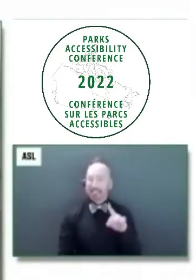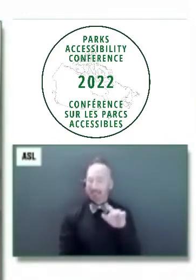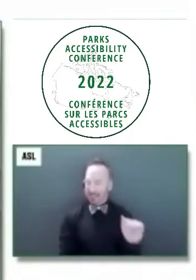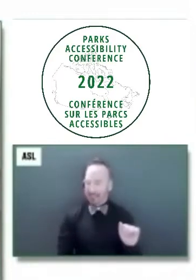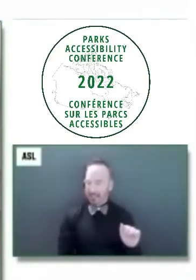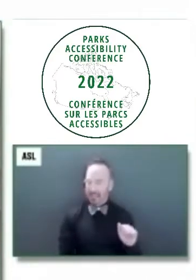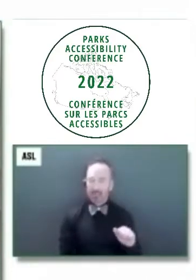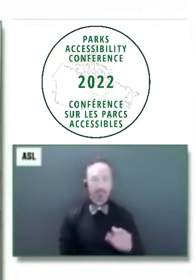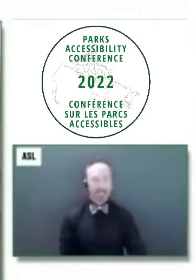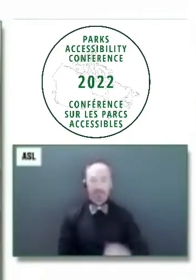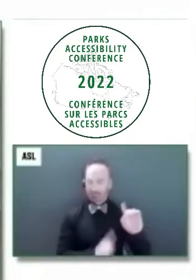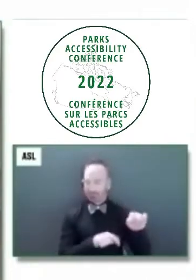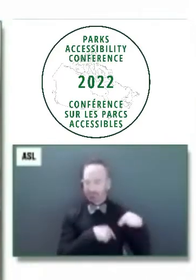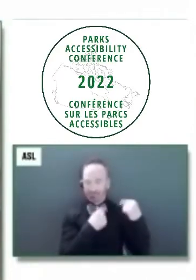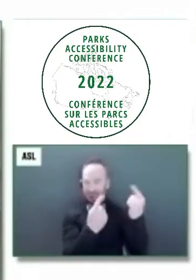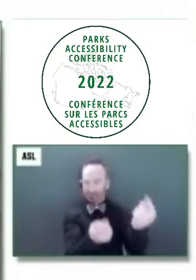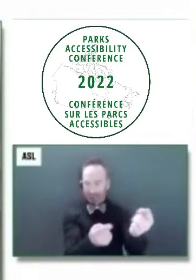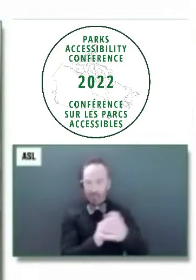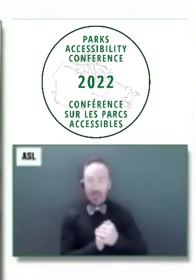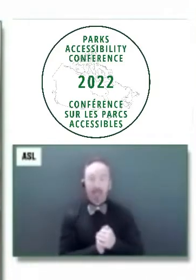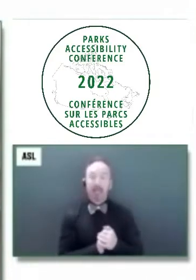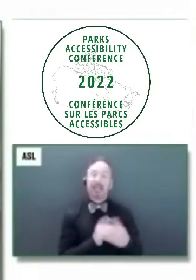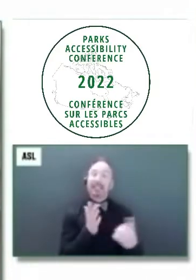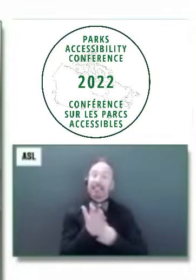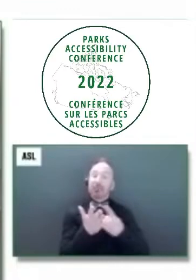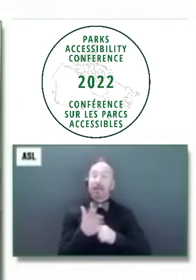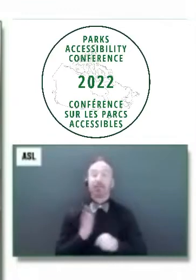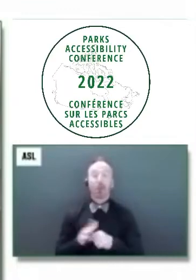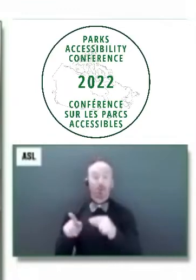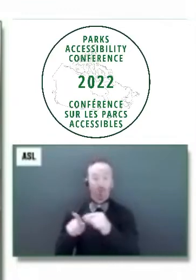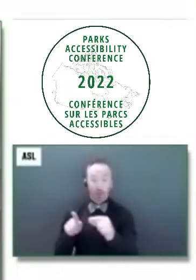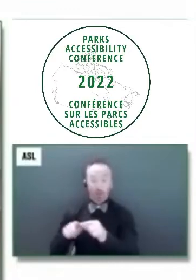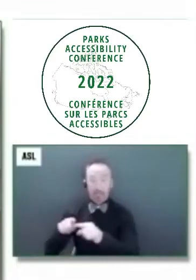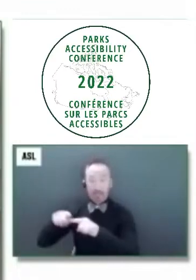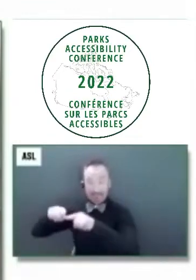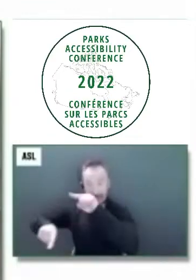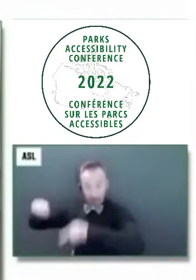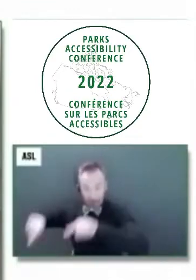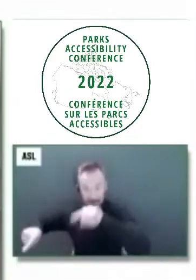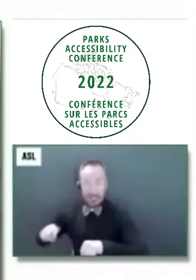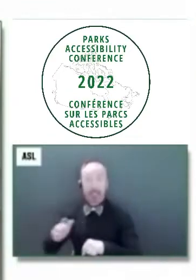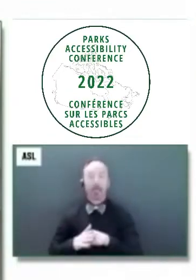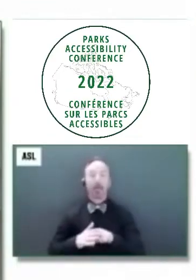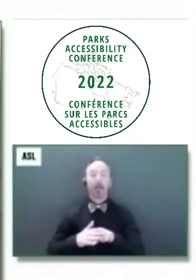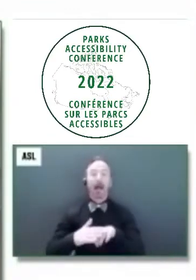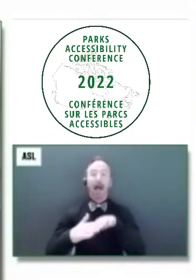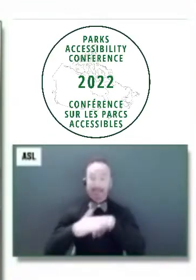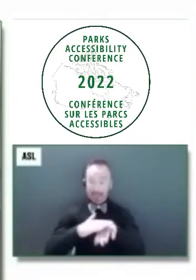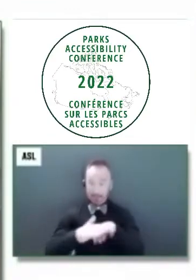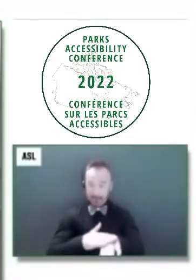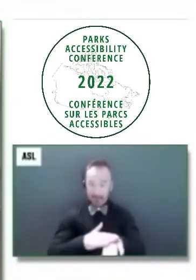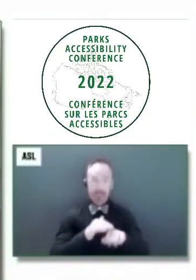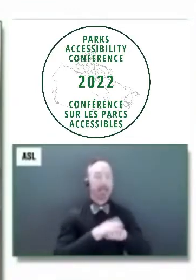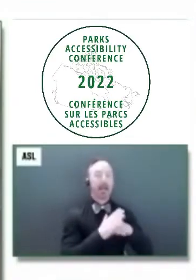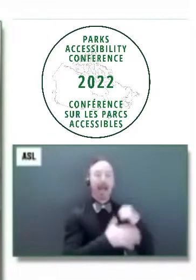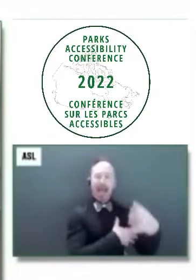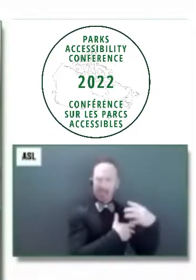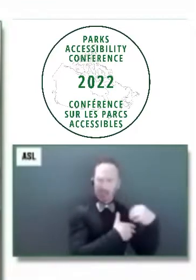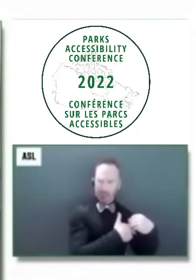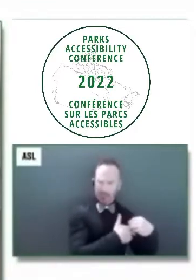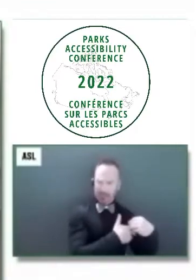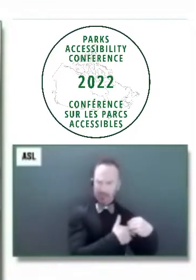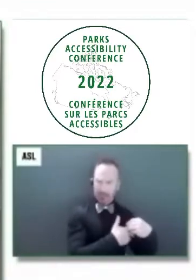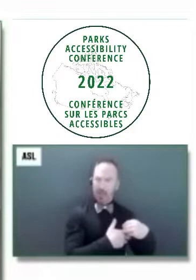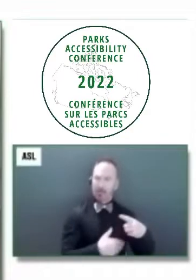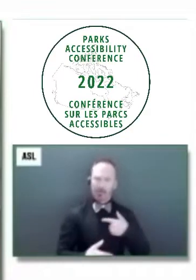trouble separating the terms diversity, accessibility, and inclusion from one another. We think that diversity, a representational term,